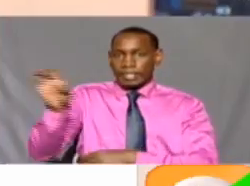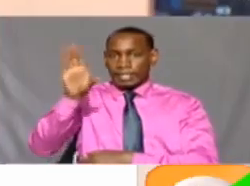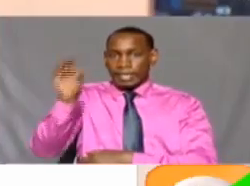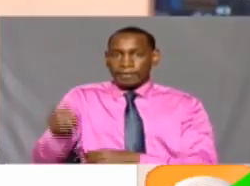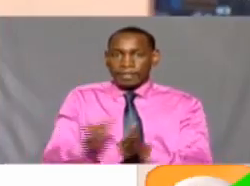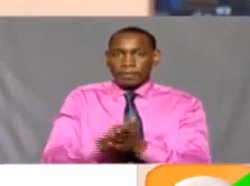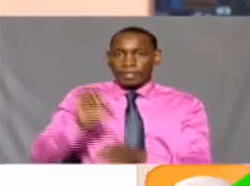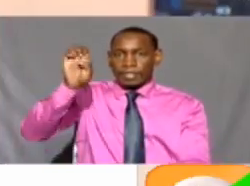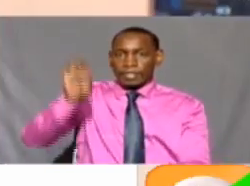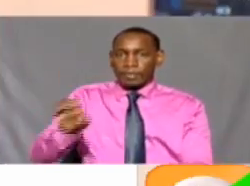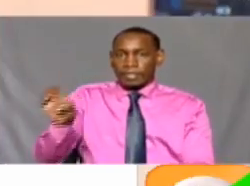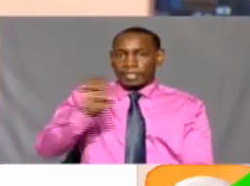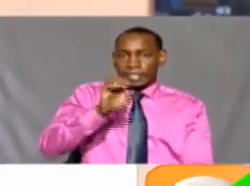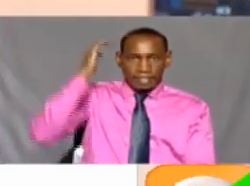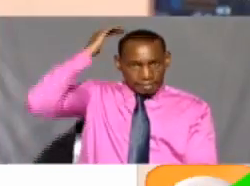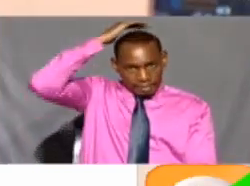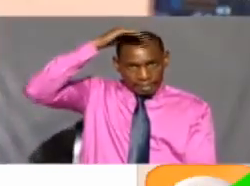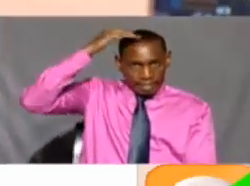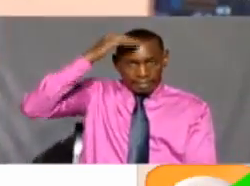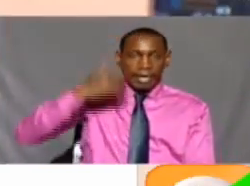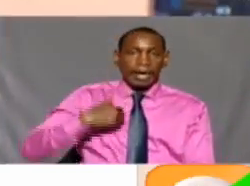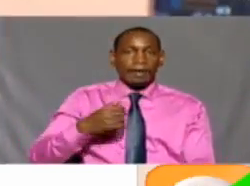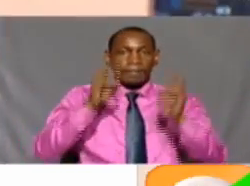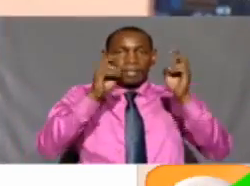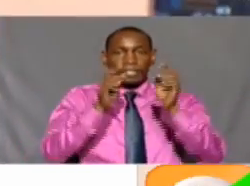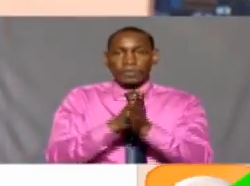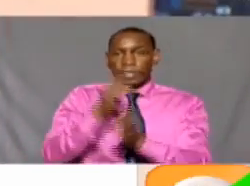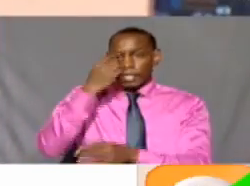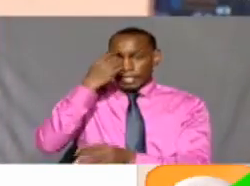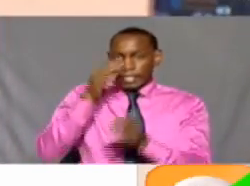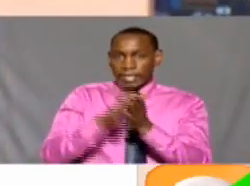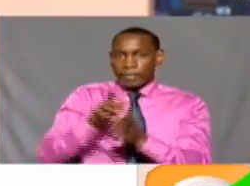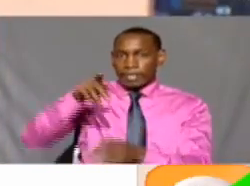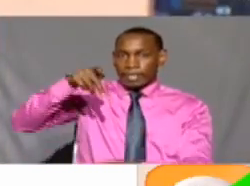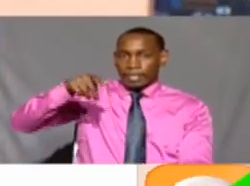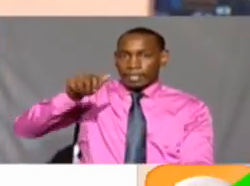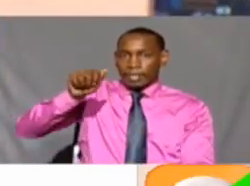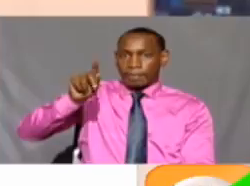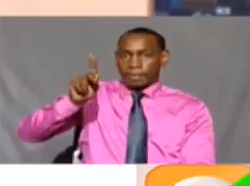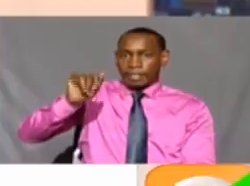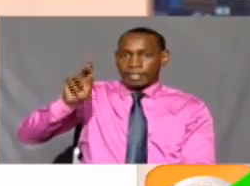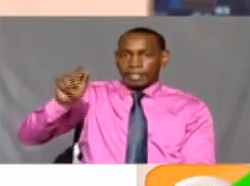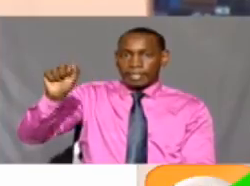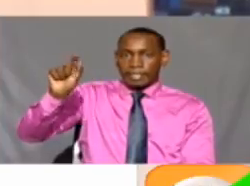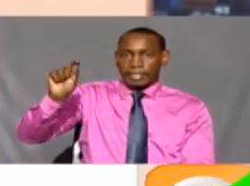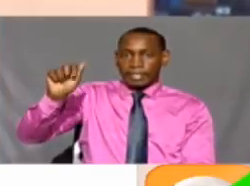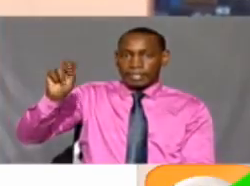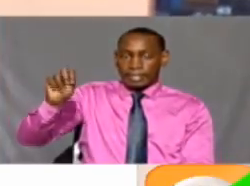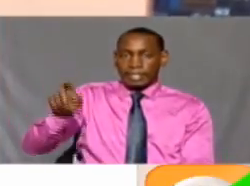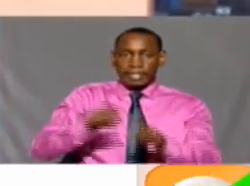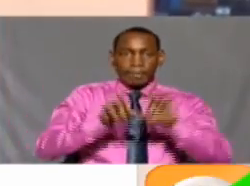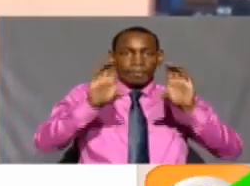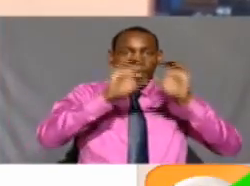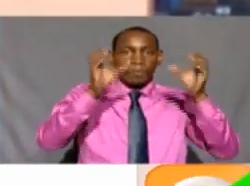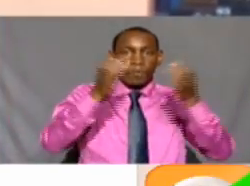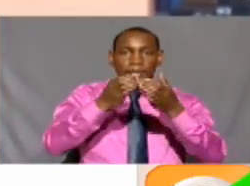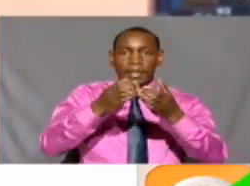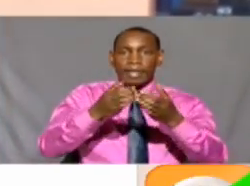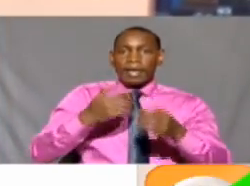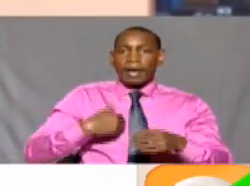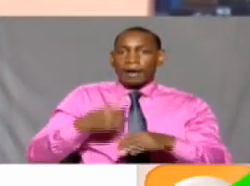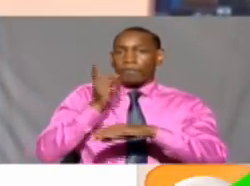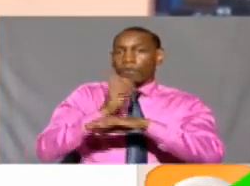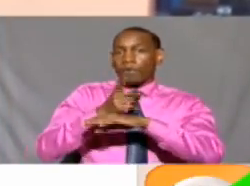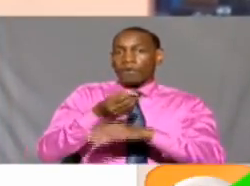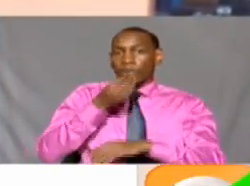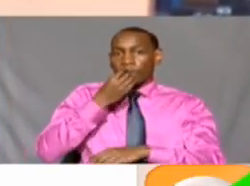and Southeast Asia. So we still have issues again in India and Pakistan. And then globally, of course, we know that has a huge threat for global food